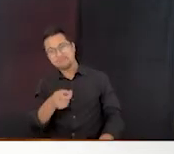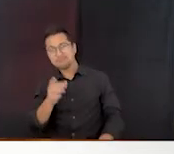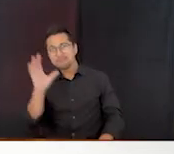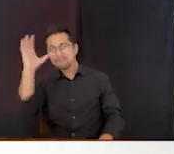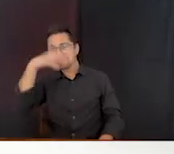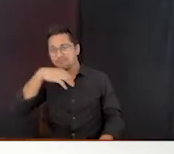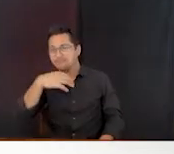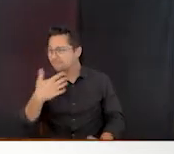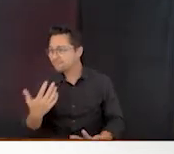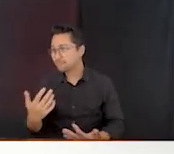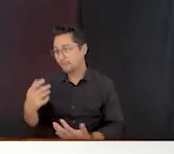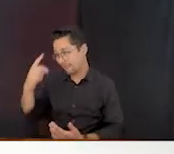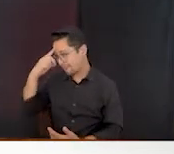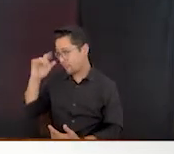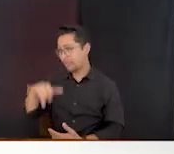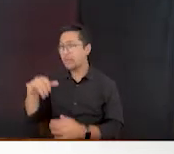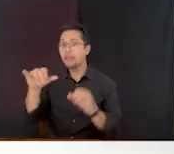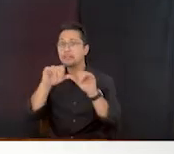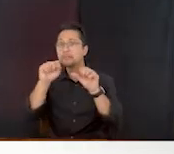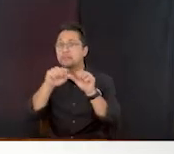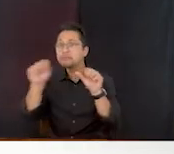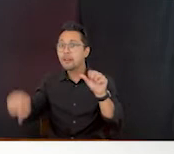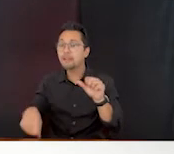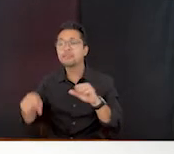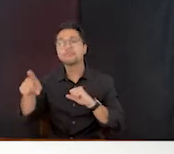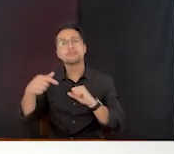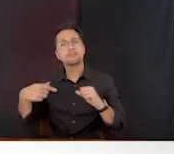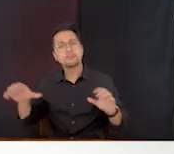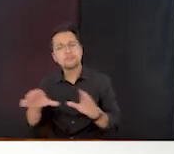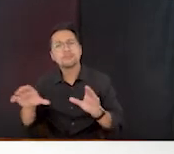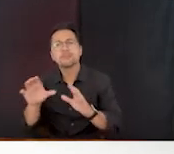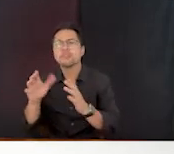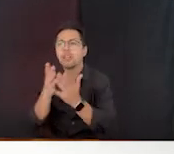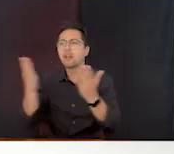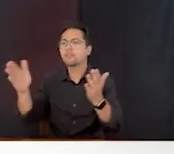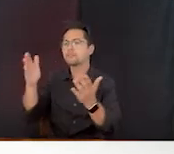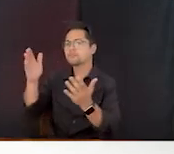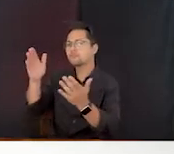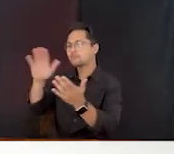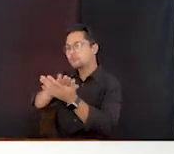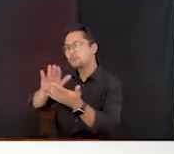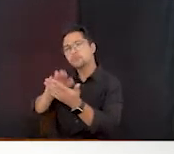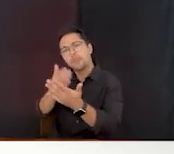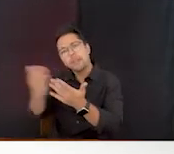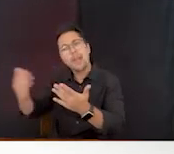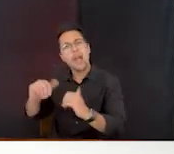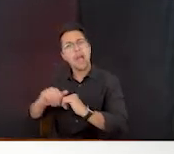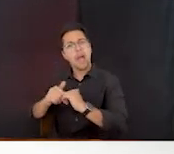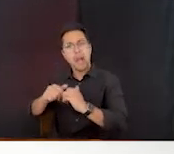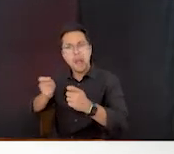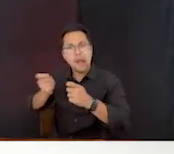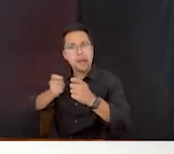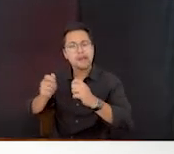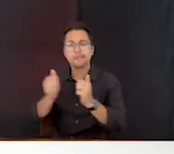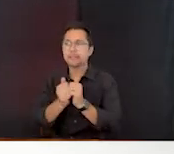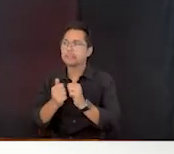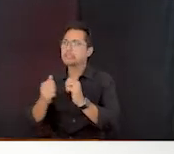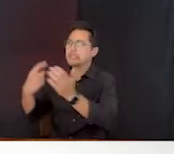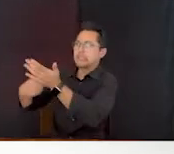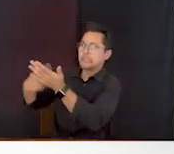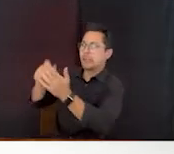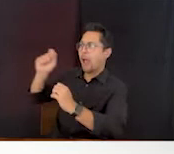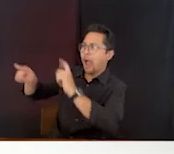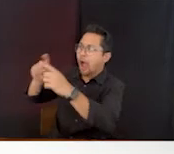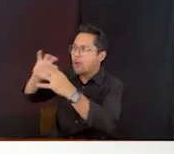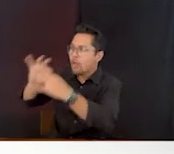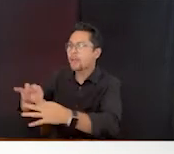for the remainder of that semester, and when we were doing a lot of online school things, part of how we handled that was just connecting over assignments, like, oh, I don't know